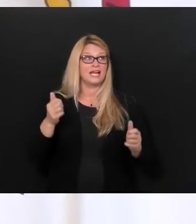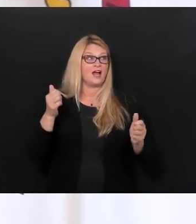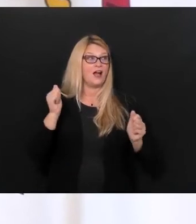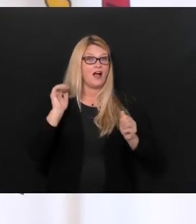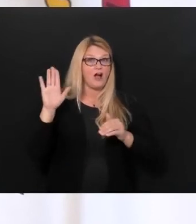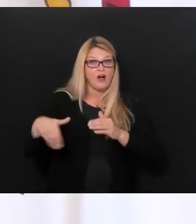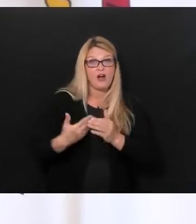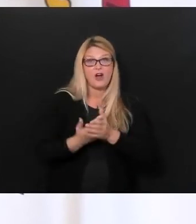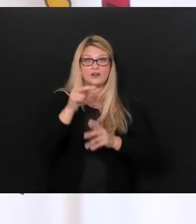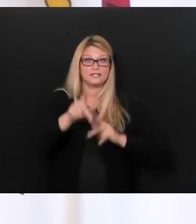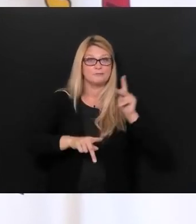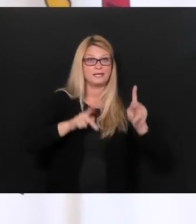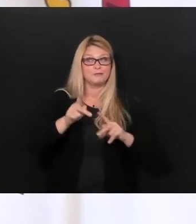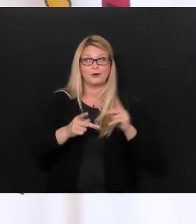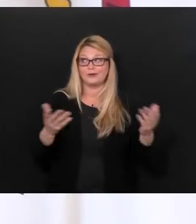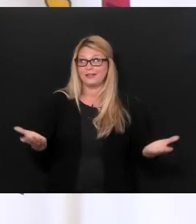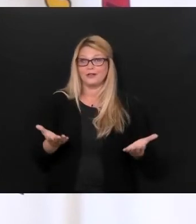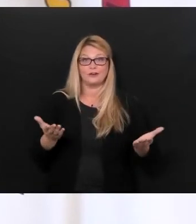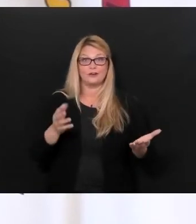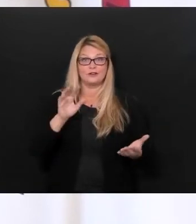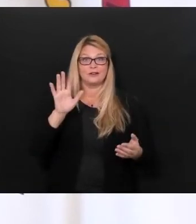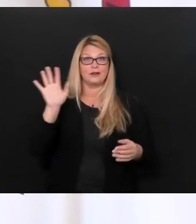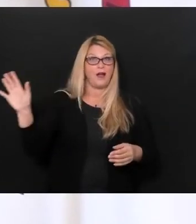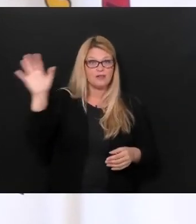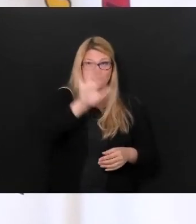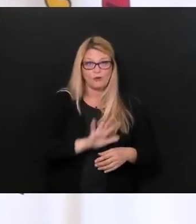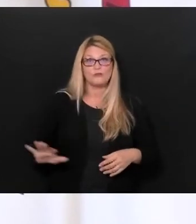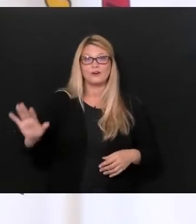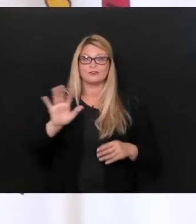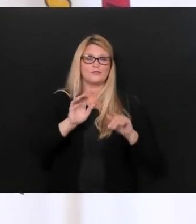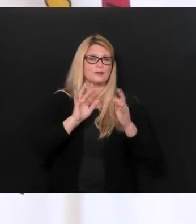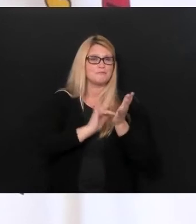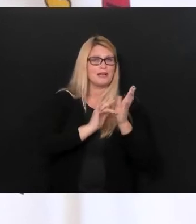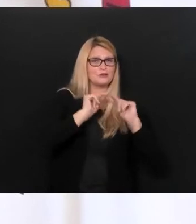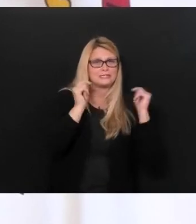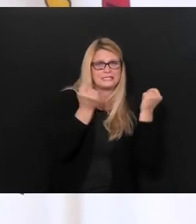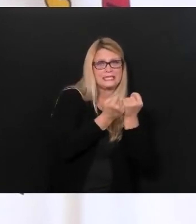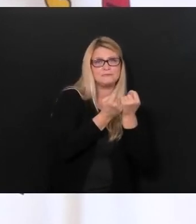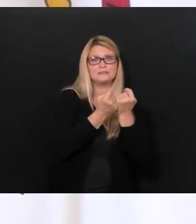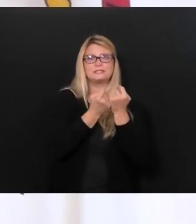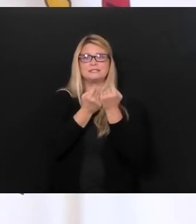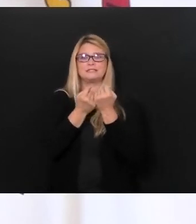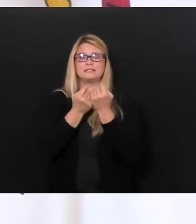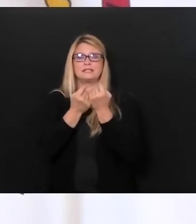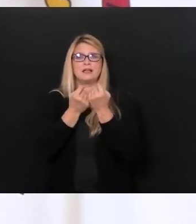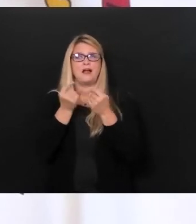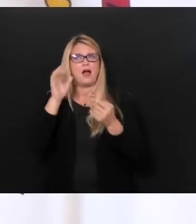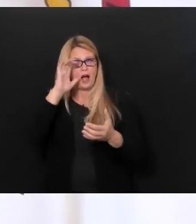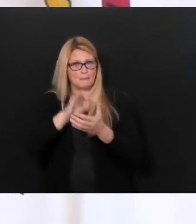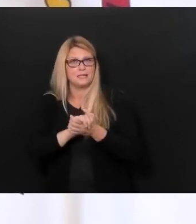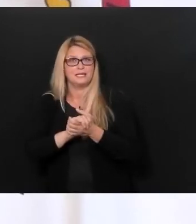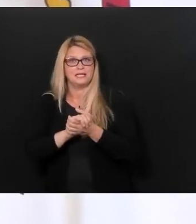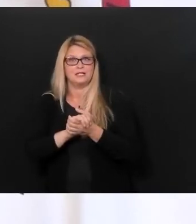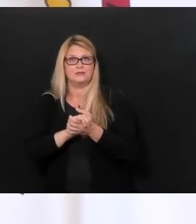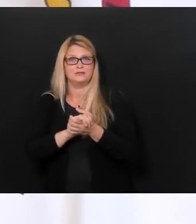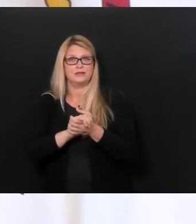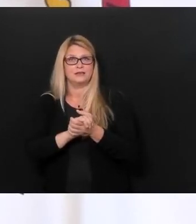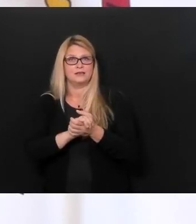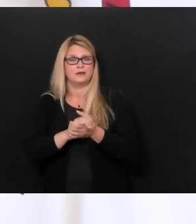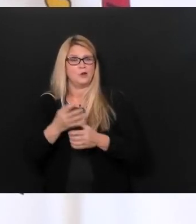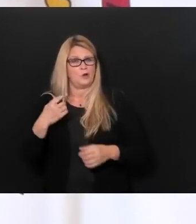person across this land, from the medical teams and everything, believe that the least we can do is wear